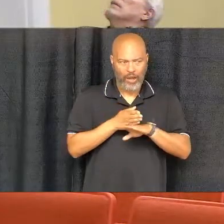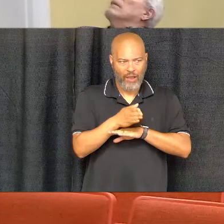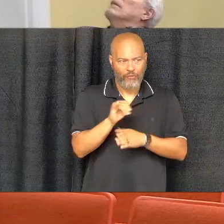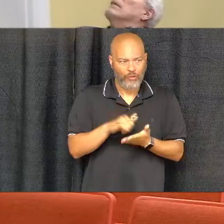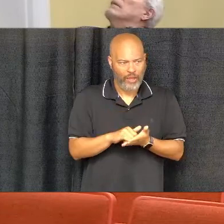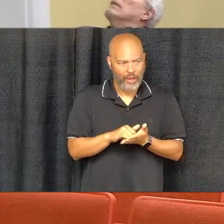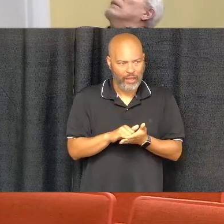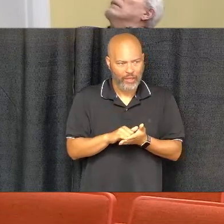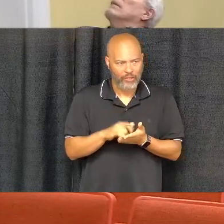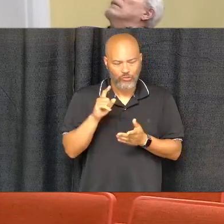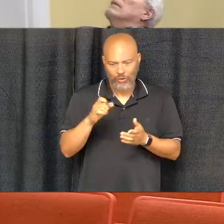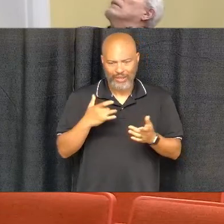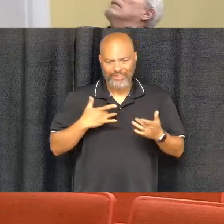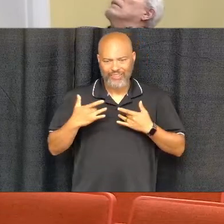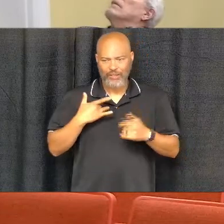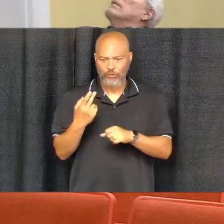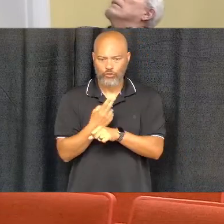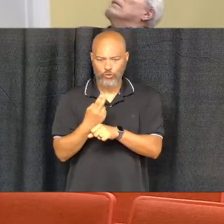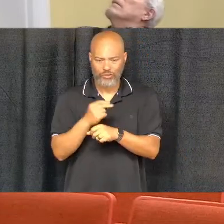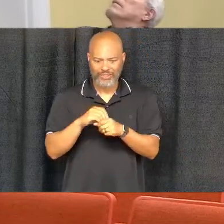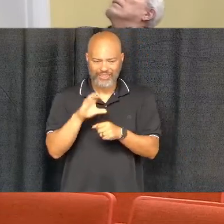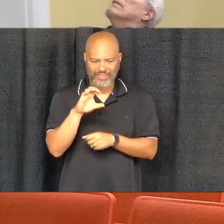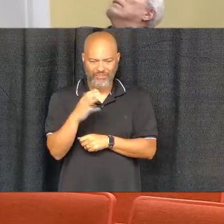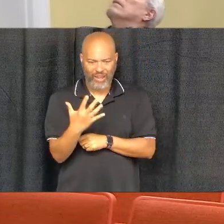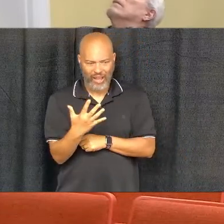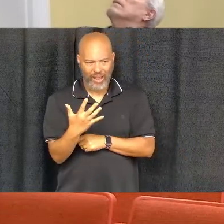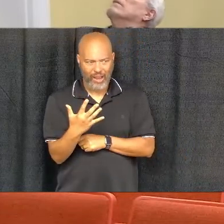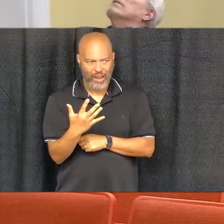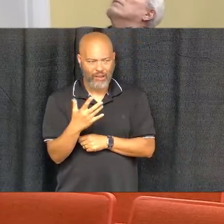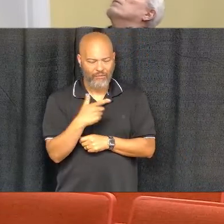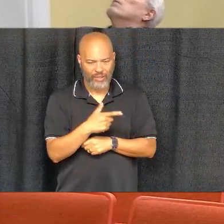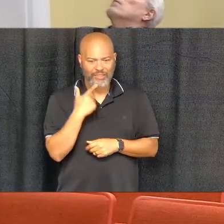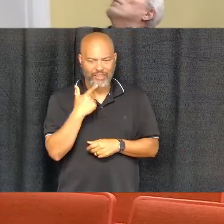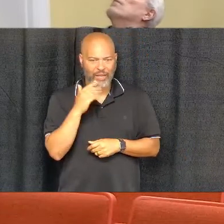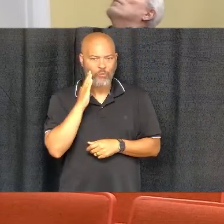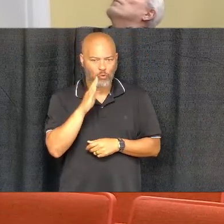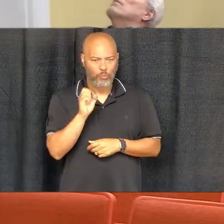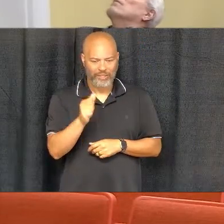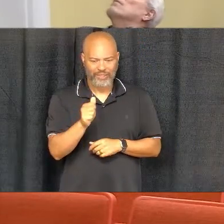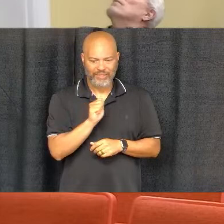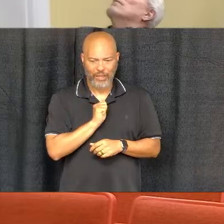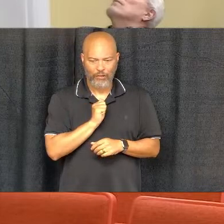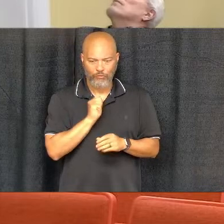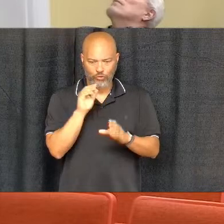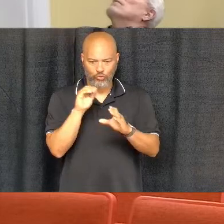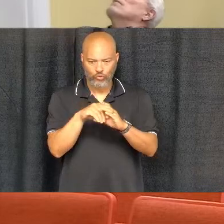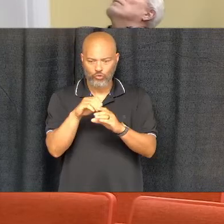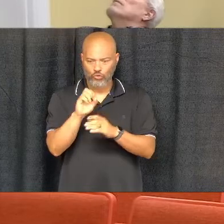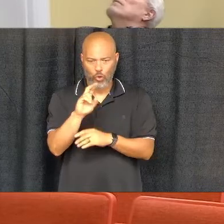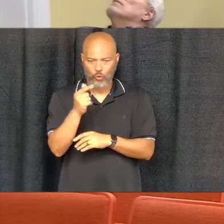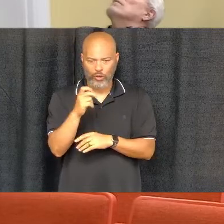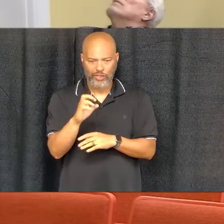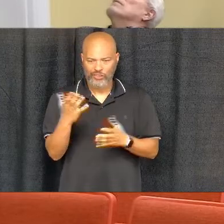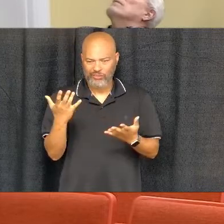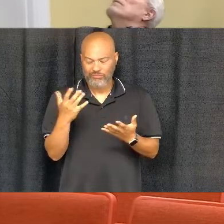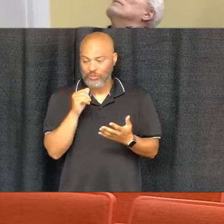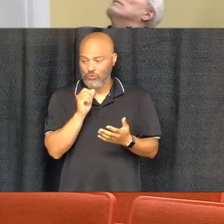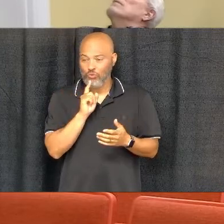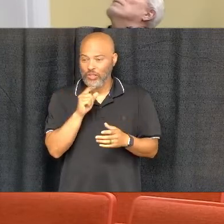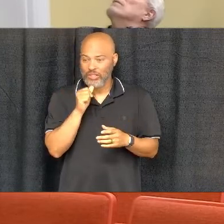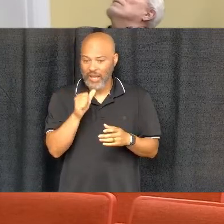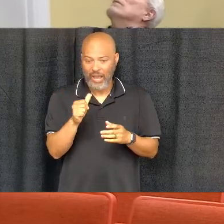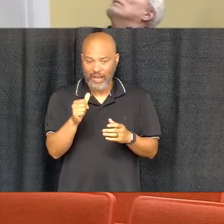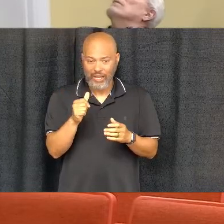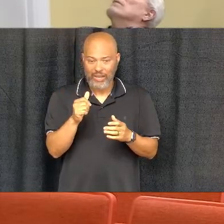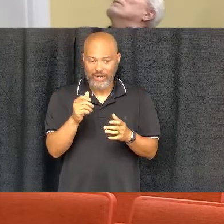You got to consider the uses that are in C5. They've indicated it's going to be self-storage. That's a pretty benign use, honestly, against the